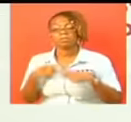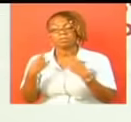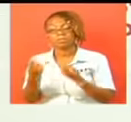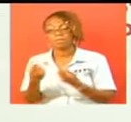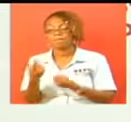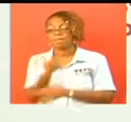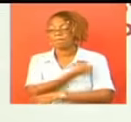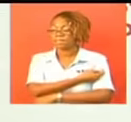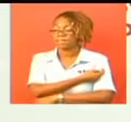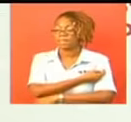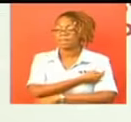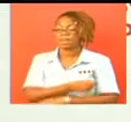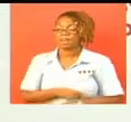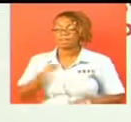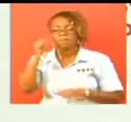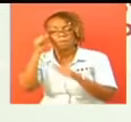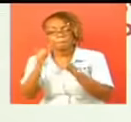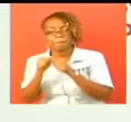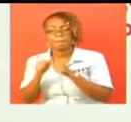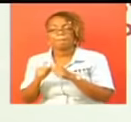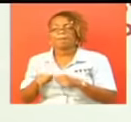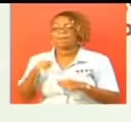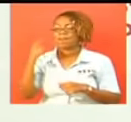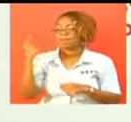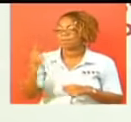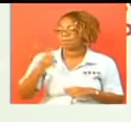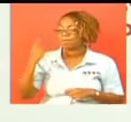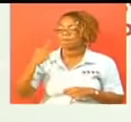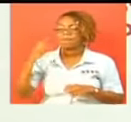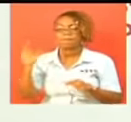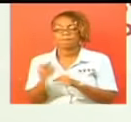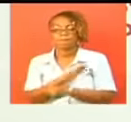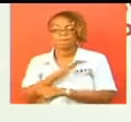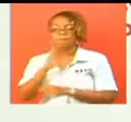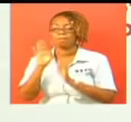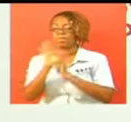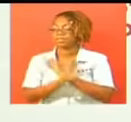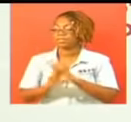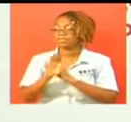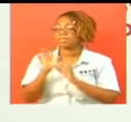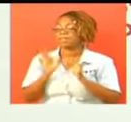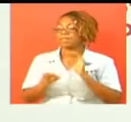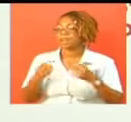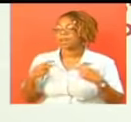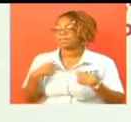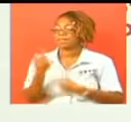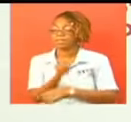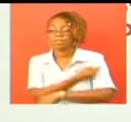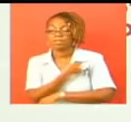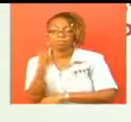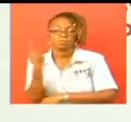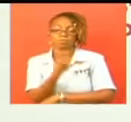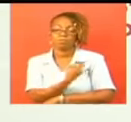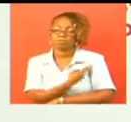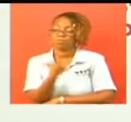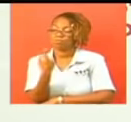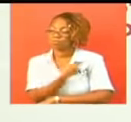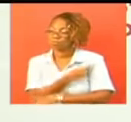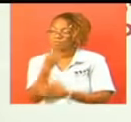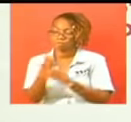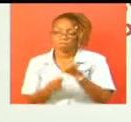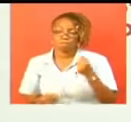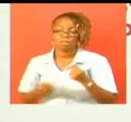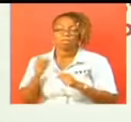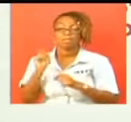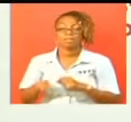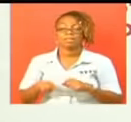after 2 weeks from receiving your second vaccination. And even after you are fully immunized, you will still need to practice the 3